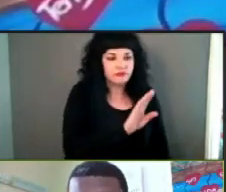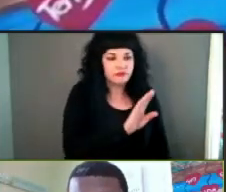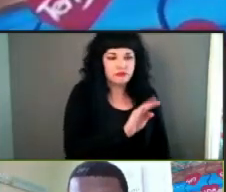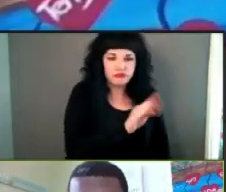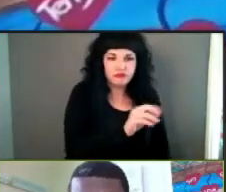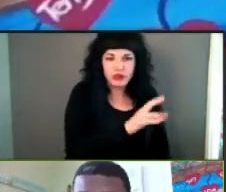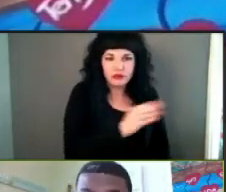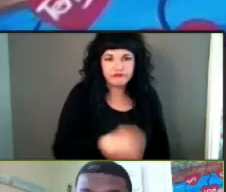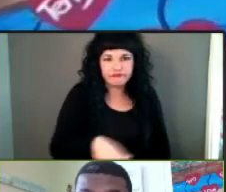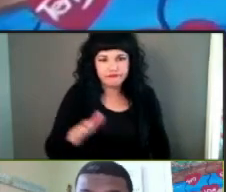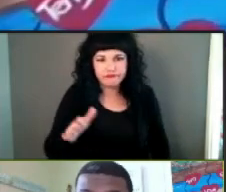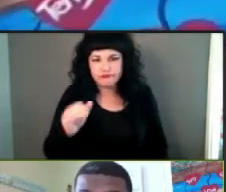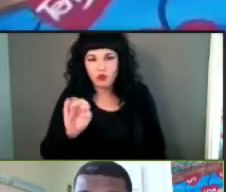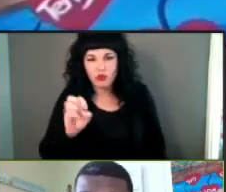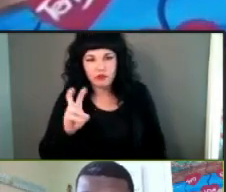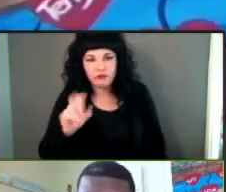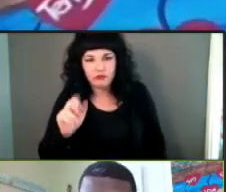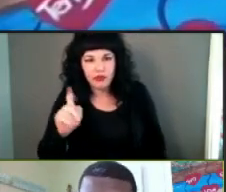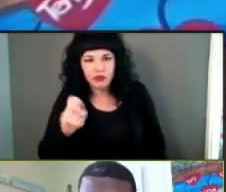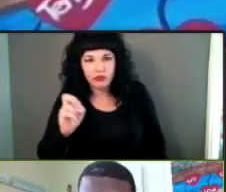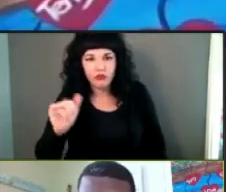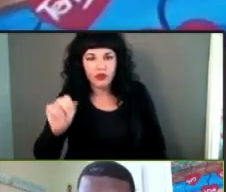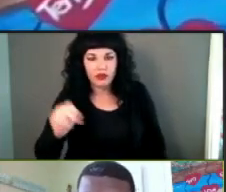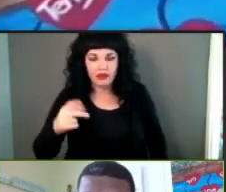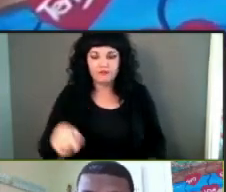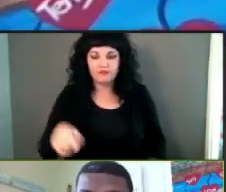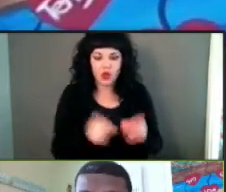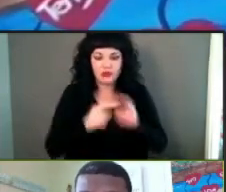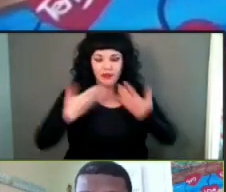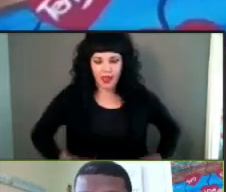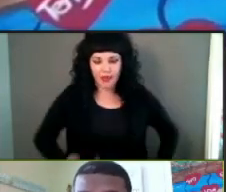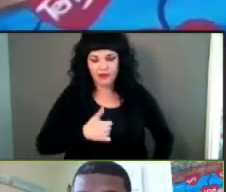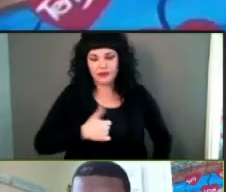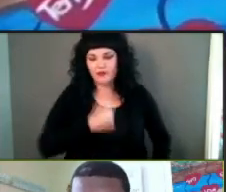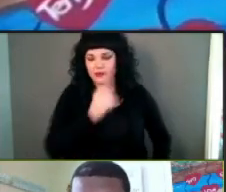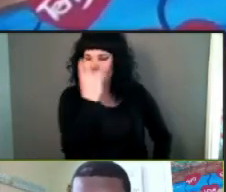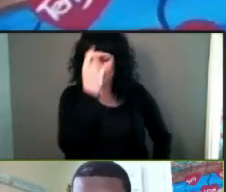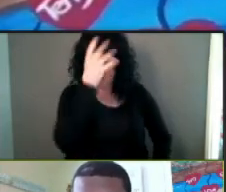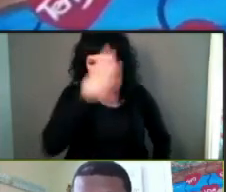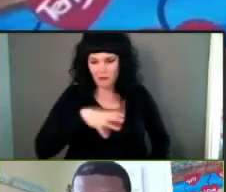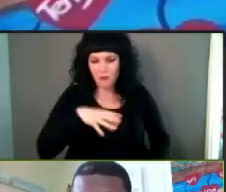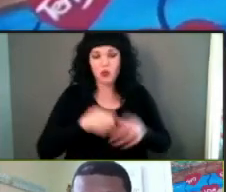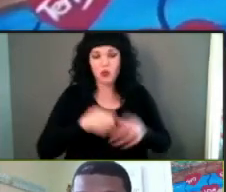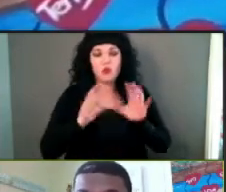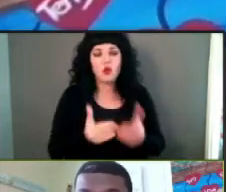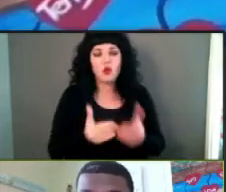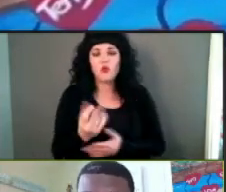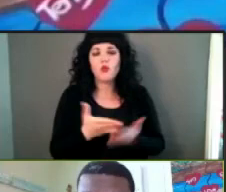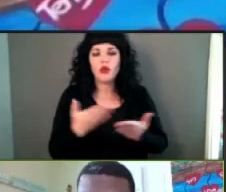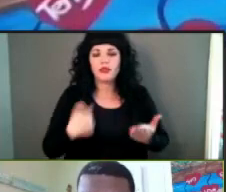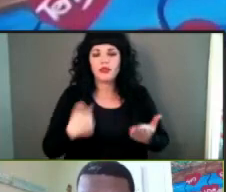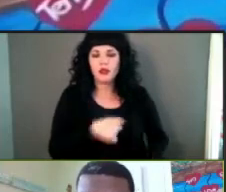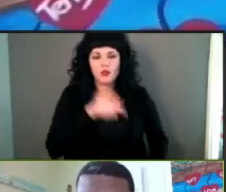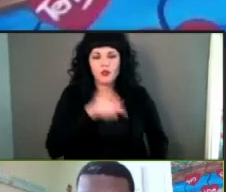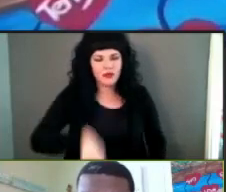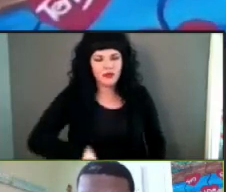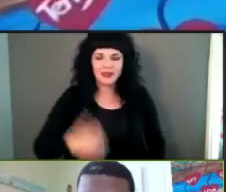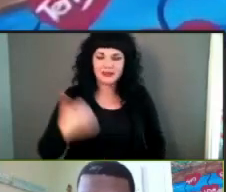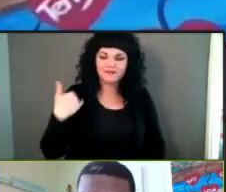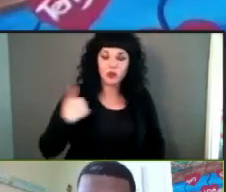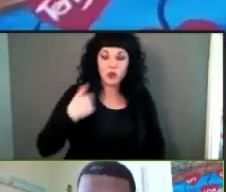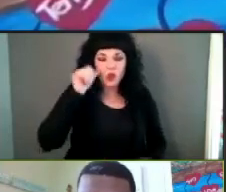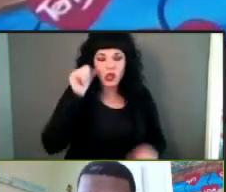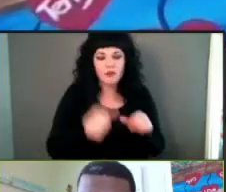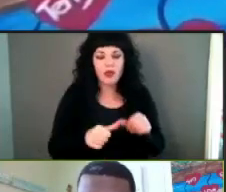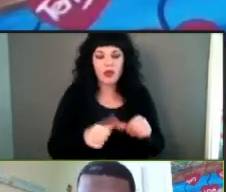Donald, and a Black man in this world. One thing that we must remember is that there are things that we can all do to play